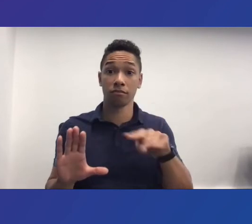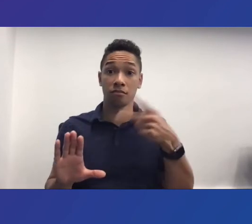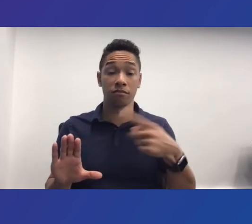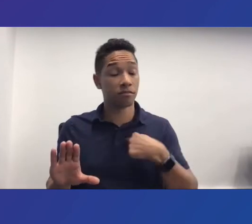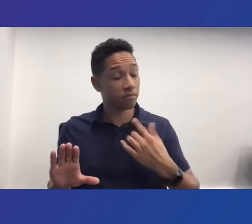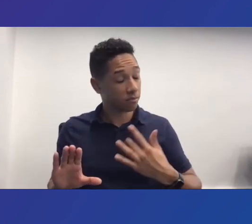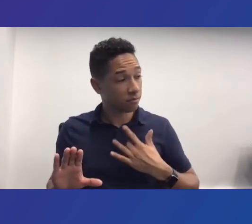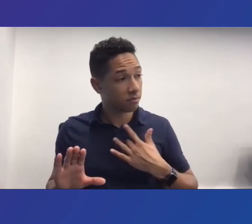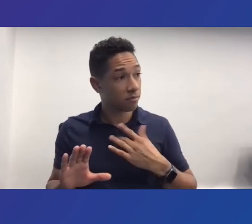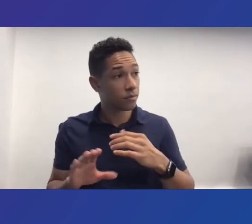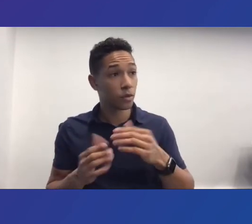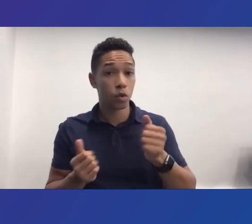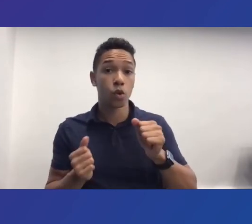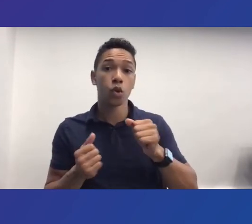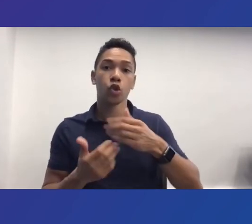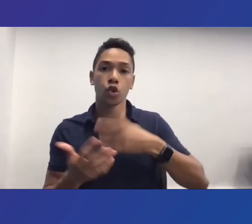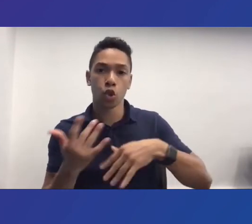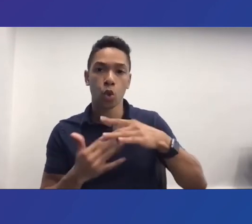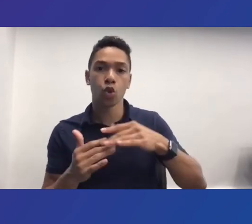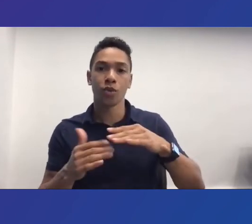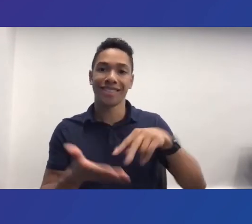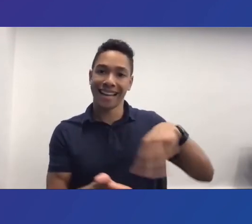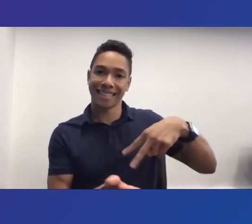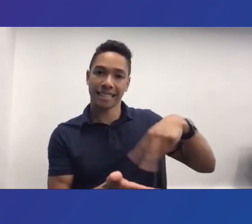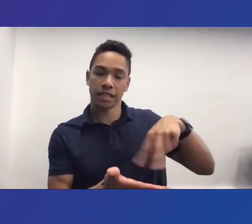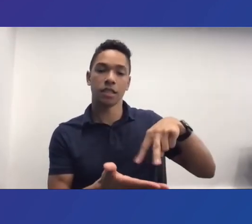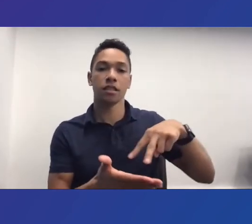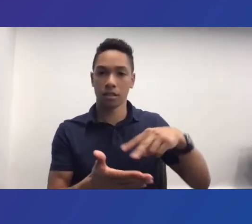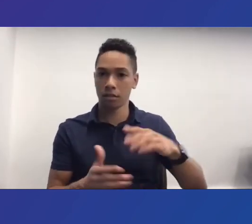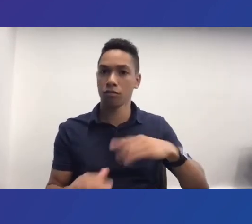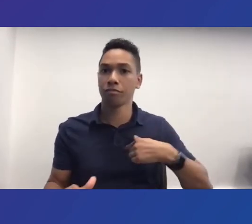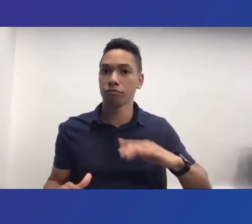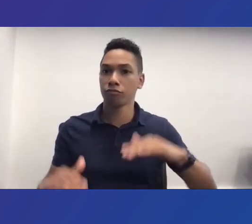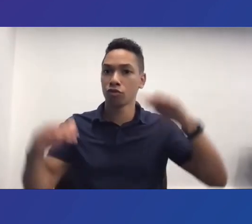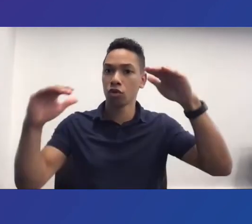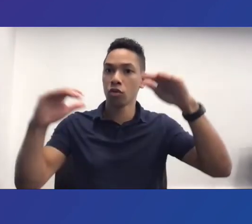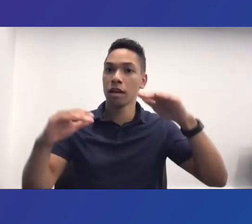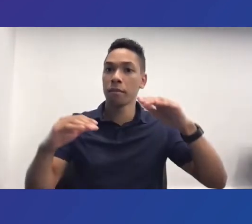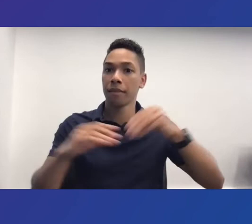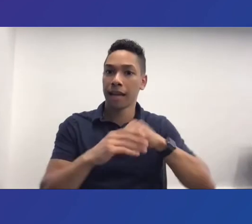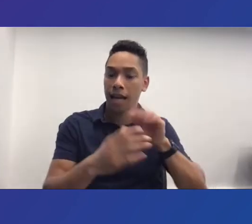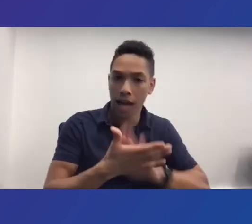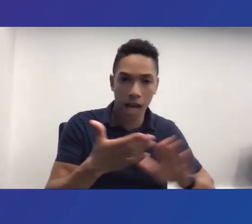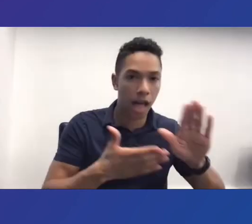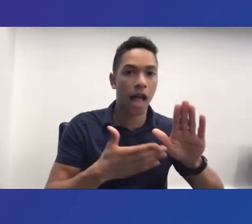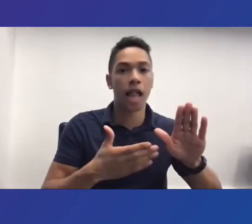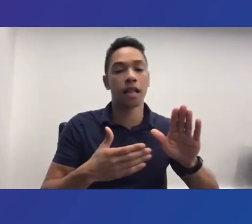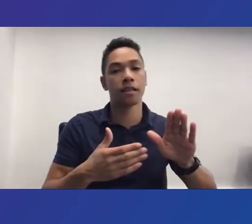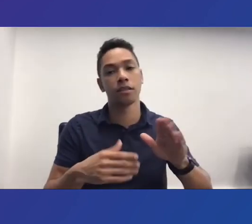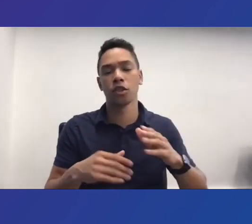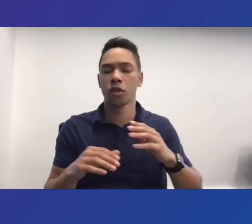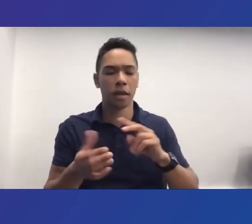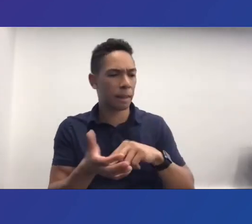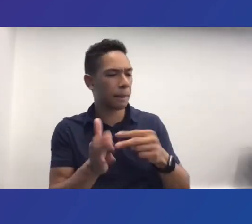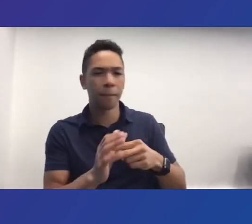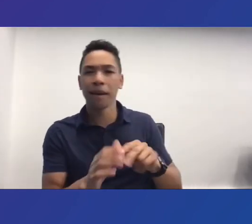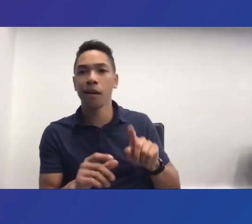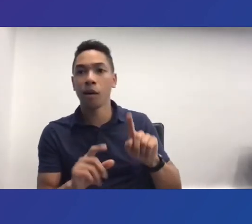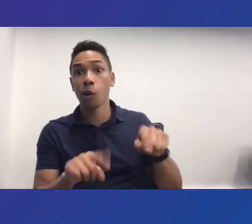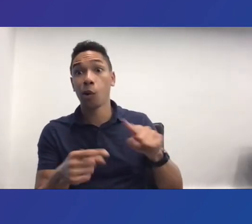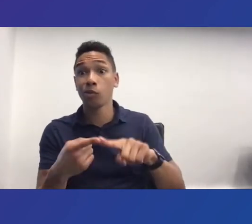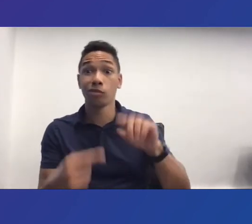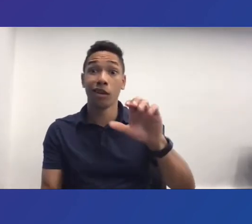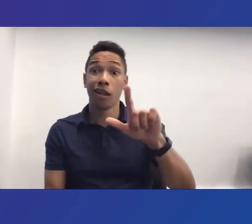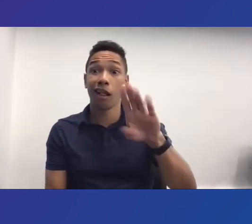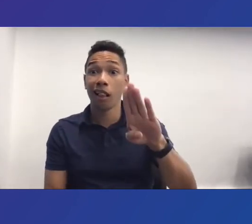like social dances to me when I was coming up and even in college was seen as, oh, that's the other thing. Go to a club and learn that. It's